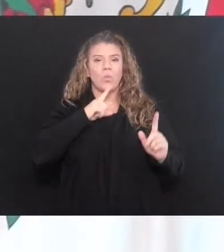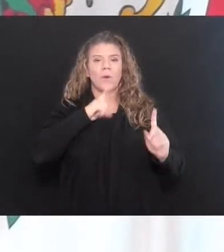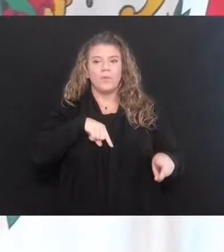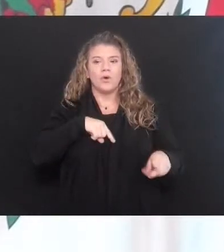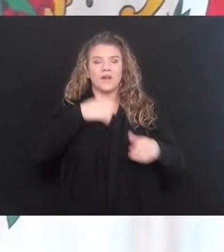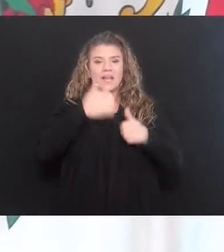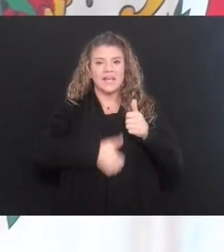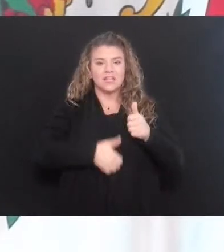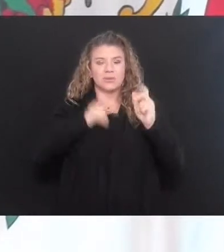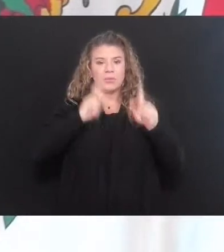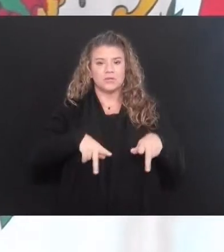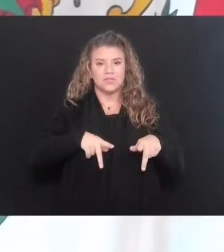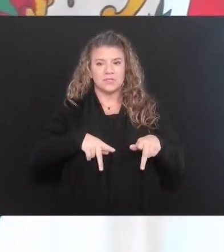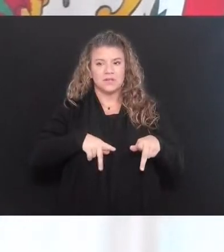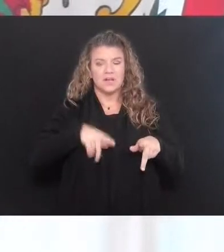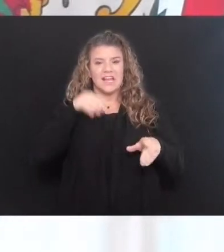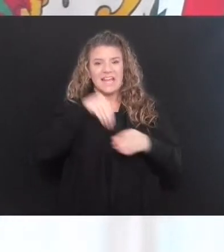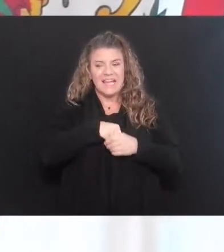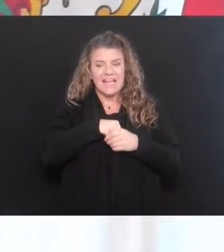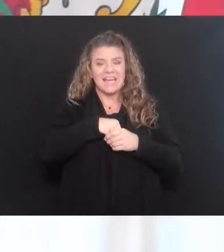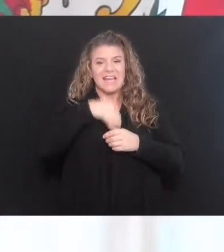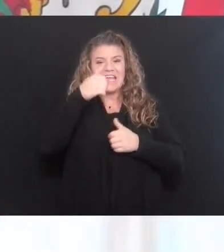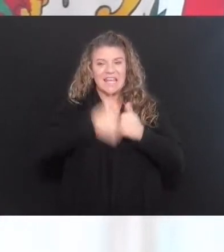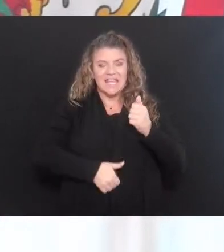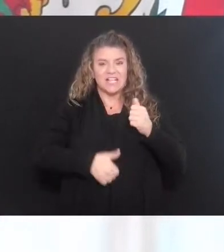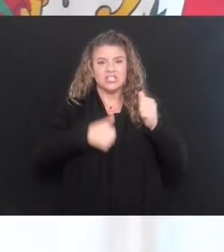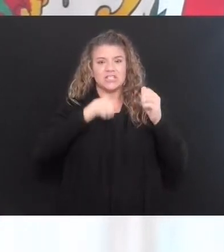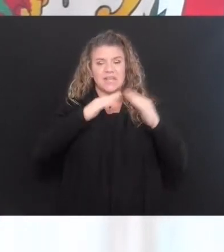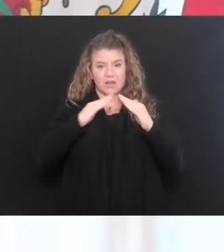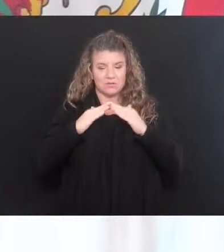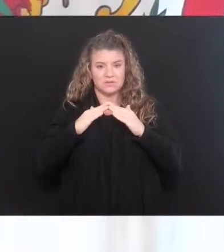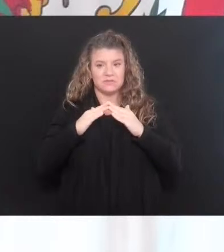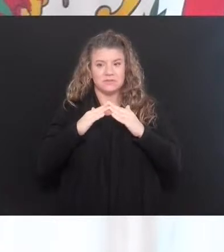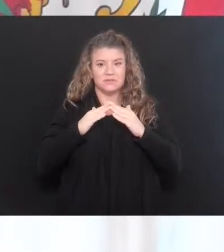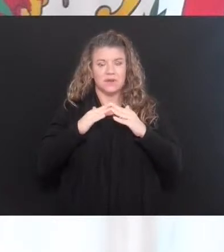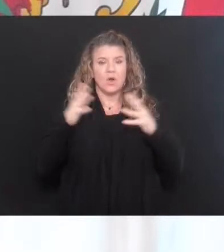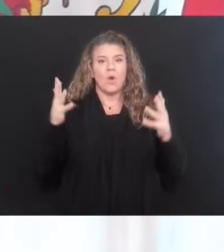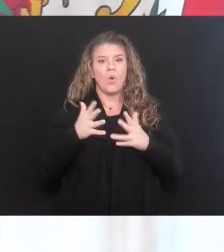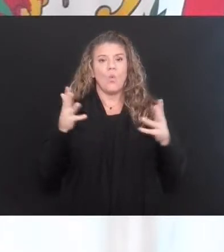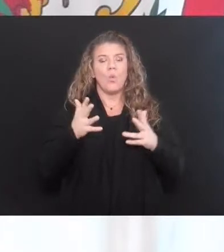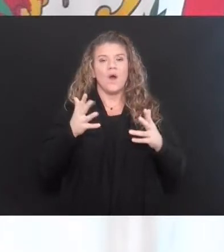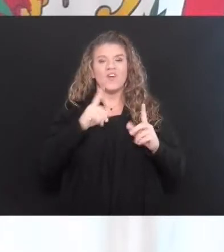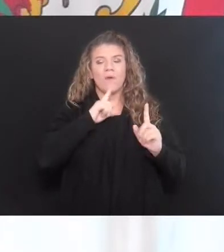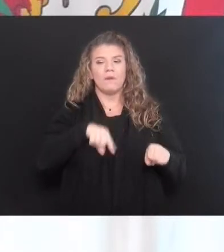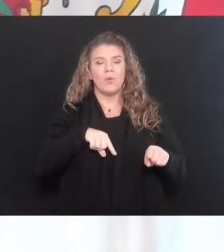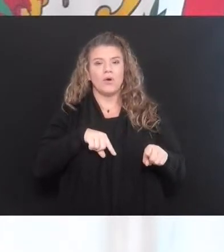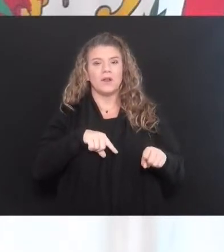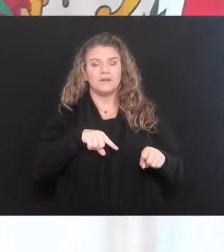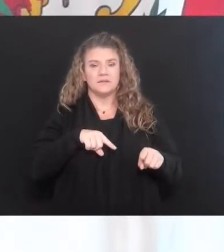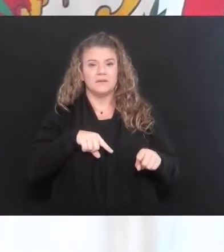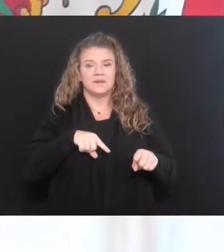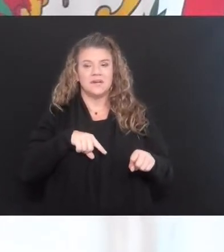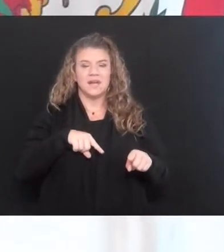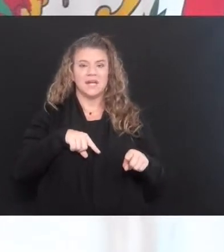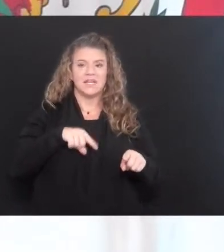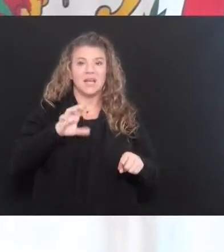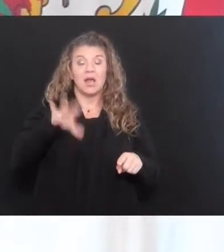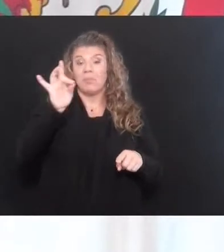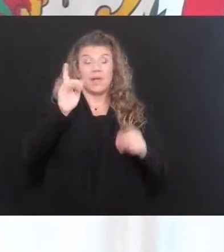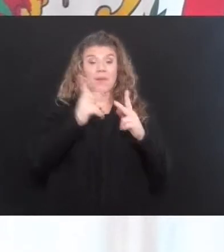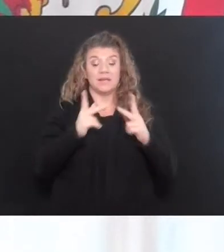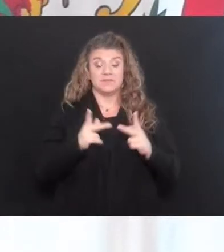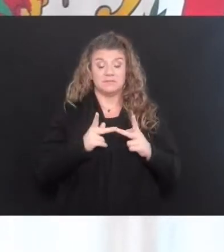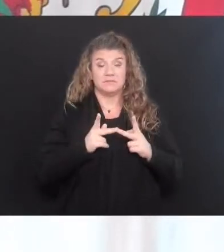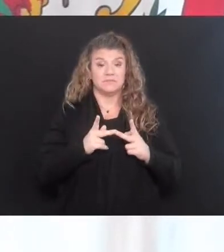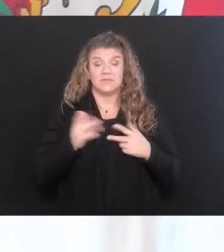single person in every one of those towns, what if we reported that, pick a place, pick one of